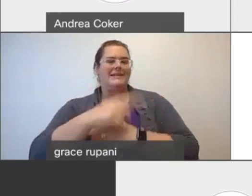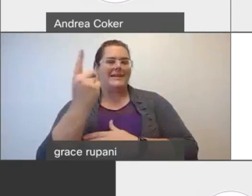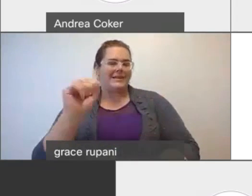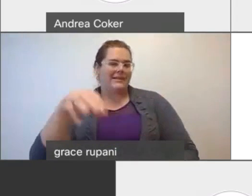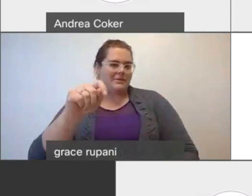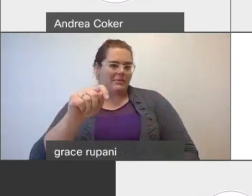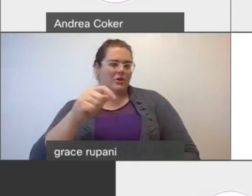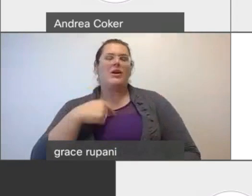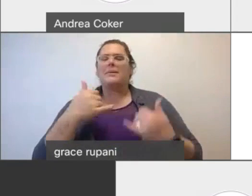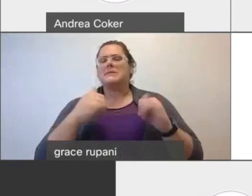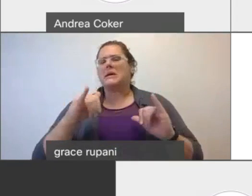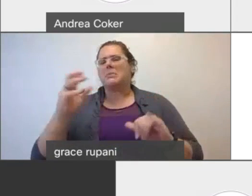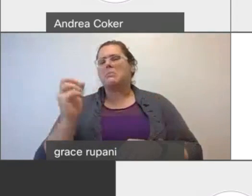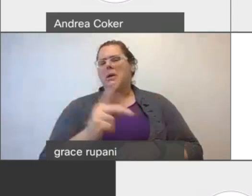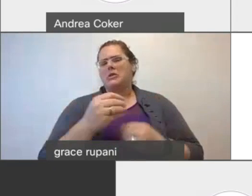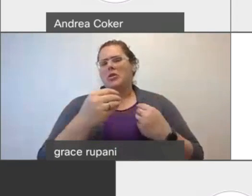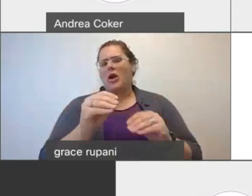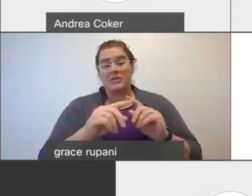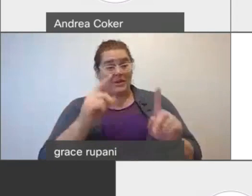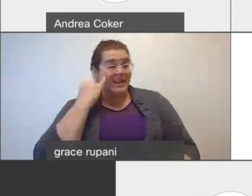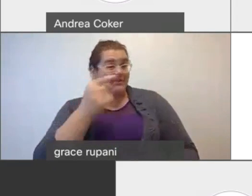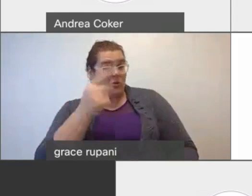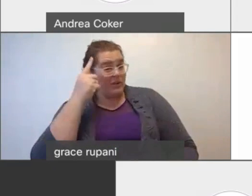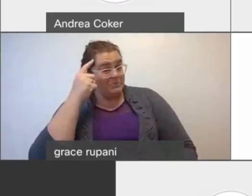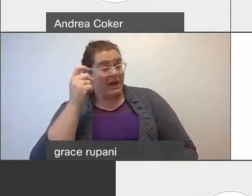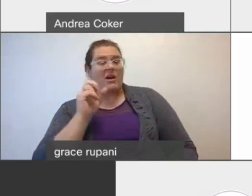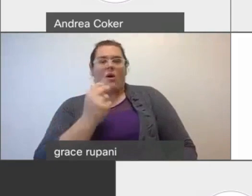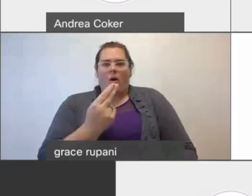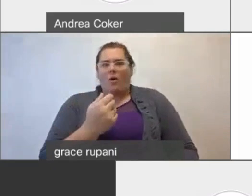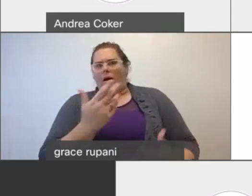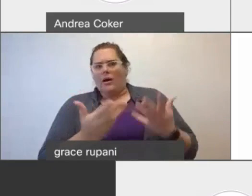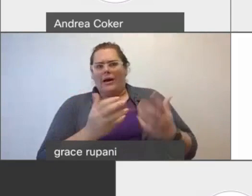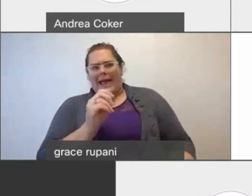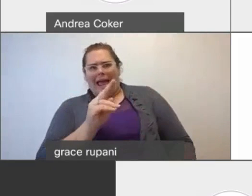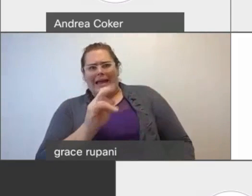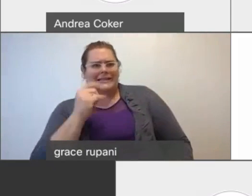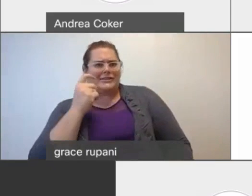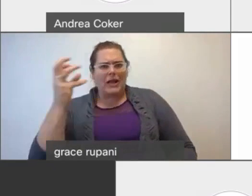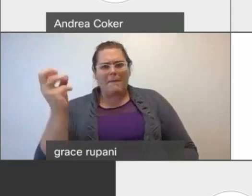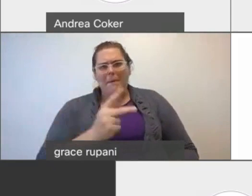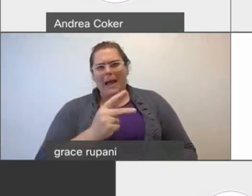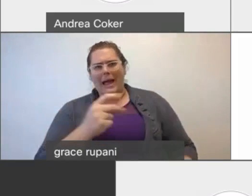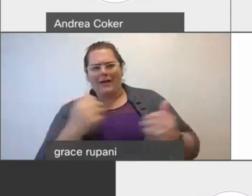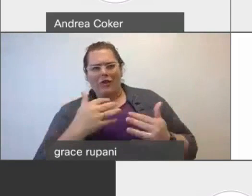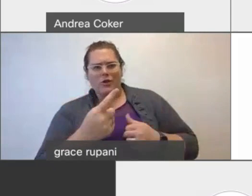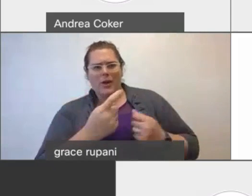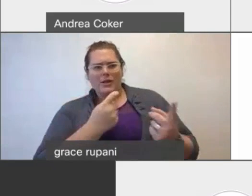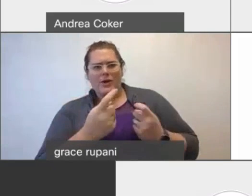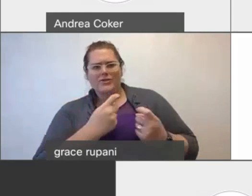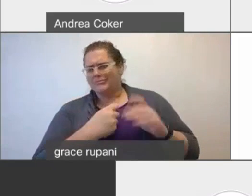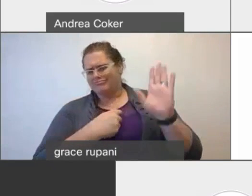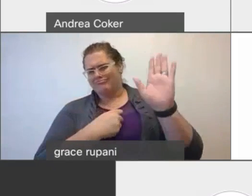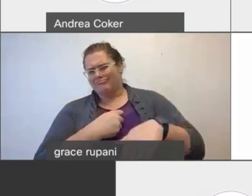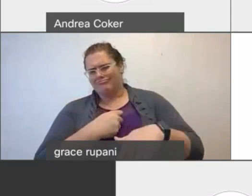But if you're going easy with the questions, because I just got back, there's no need. So if people have questions, please post them. Make sure